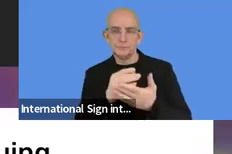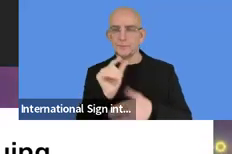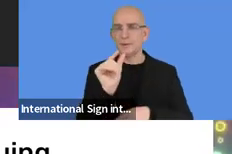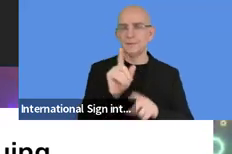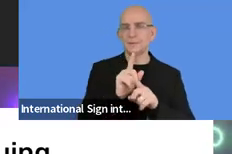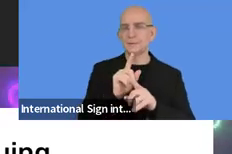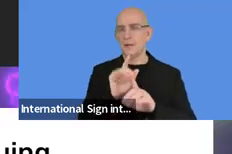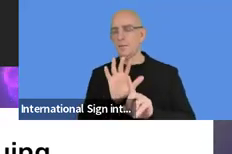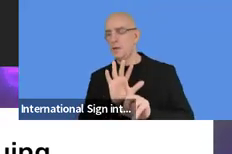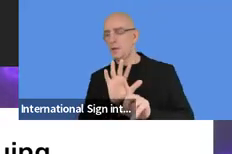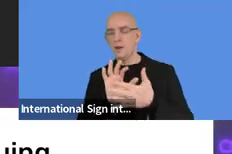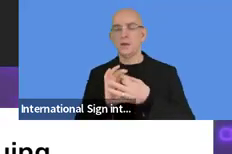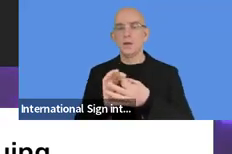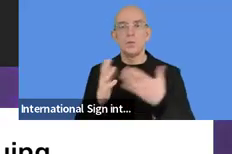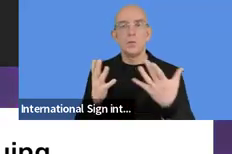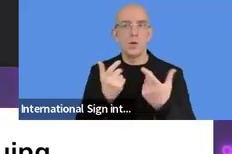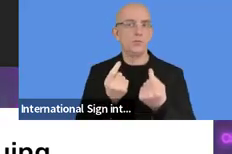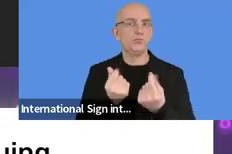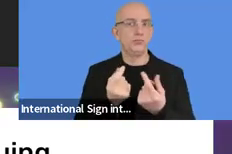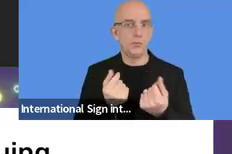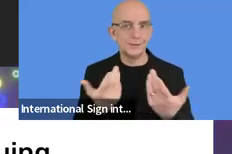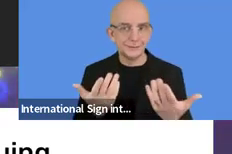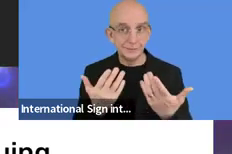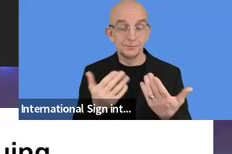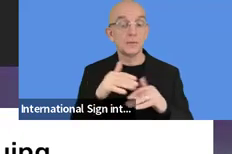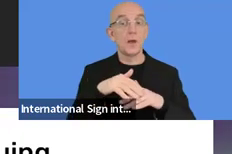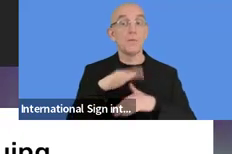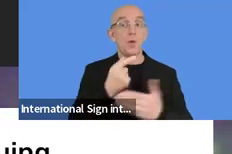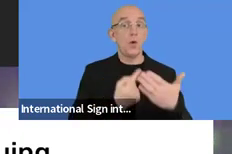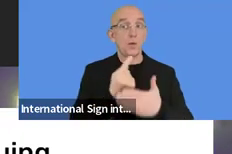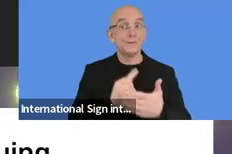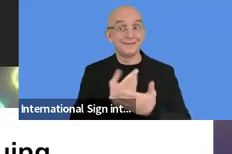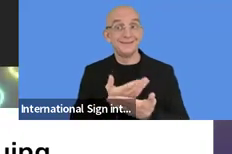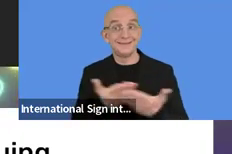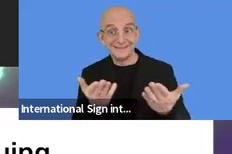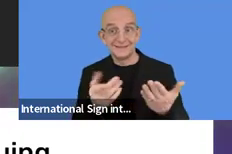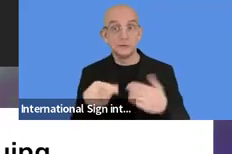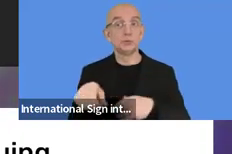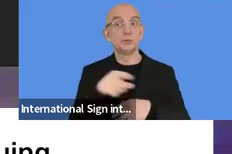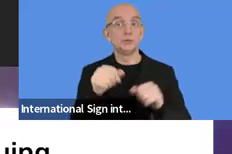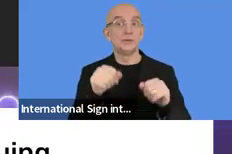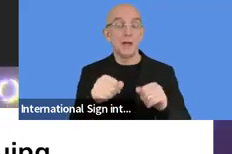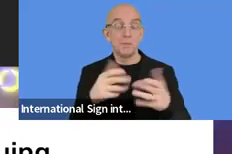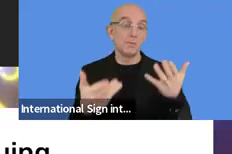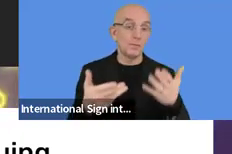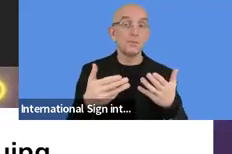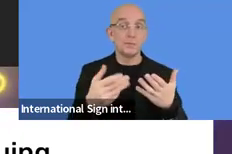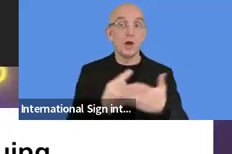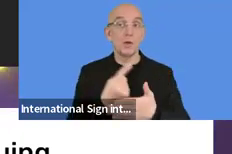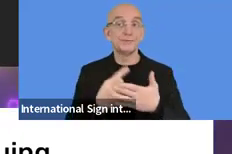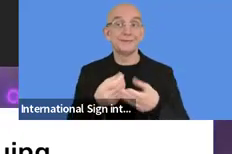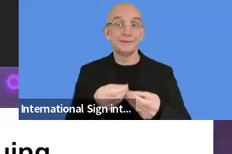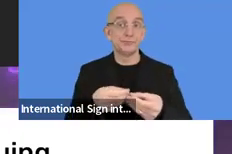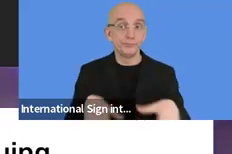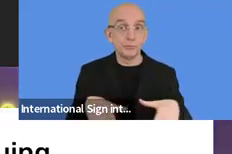the more opportunities, you'll lose more opportunities by undervaluing your products or